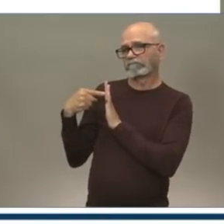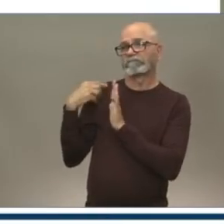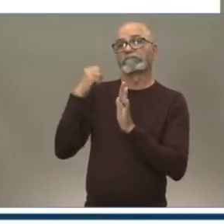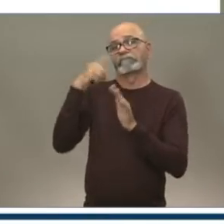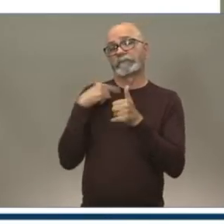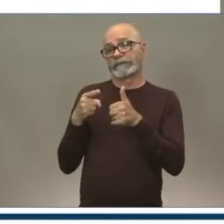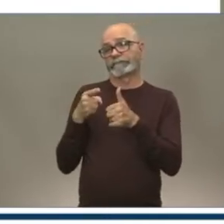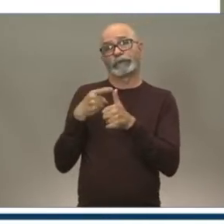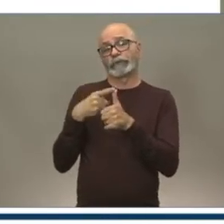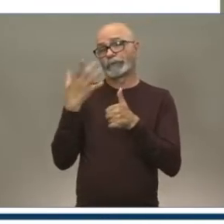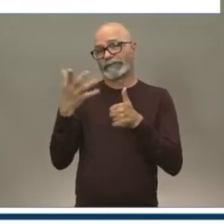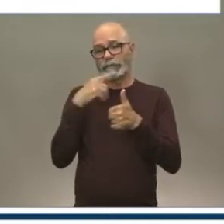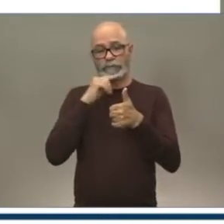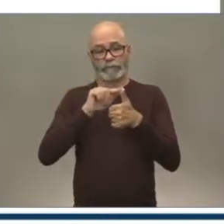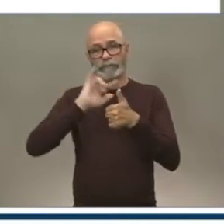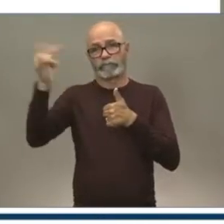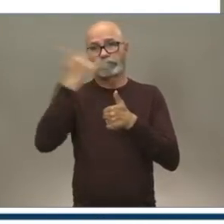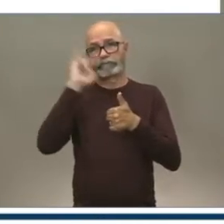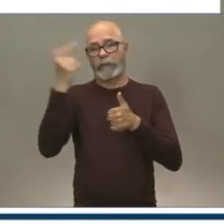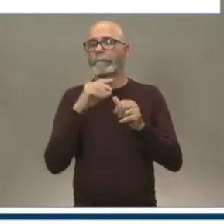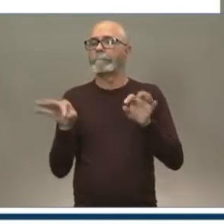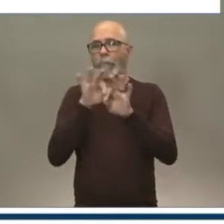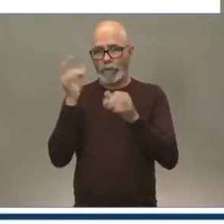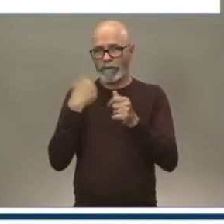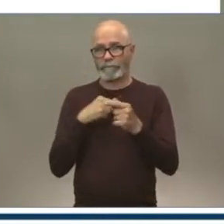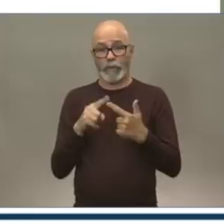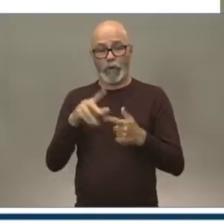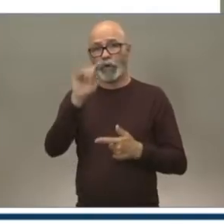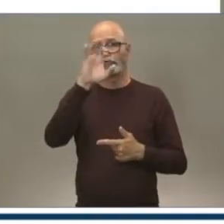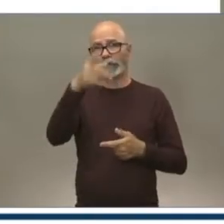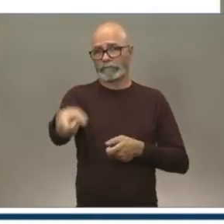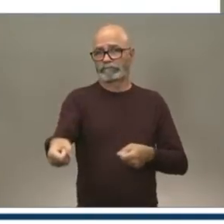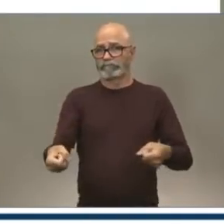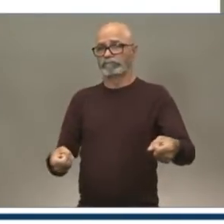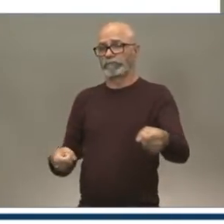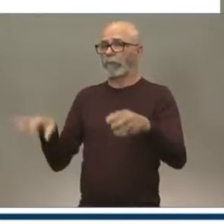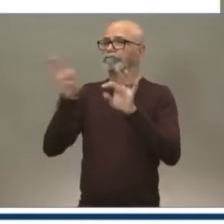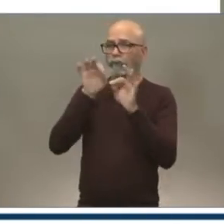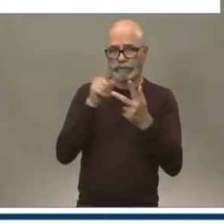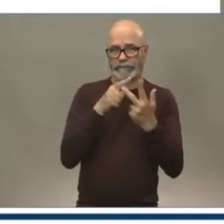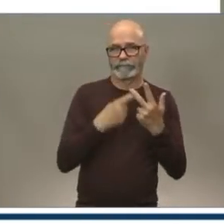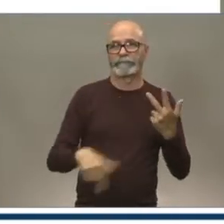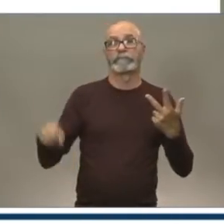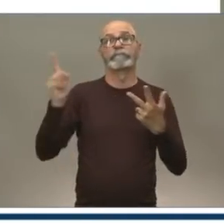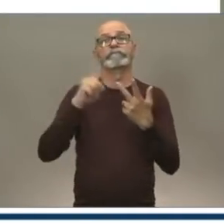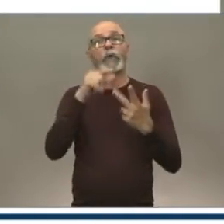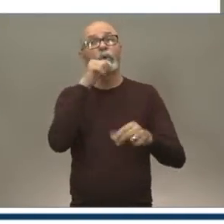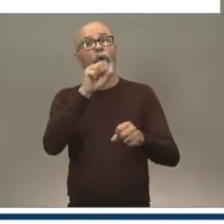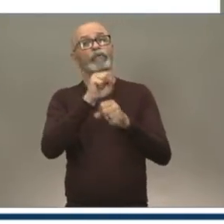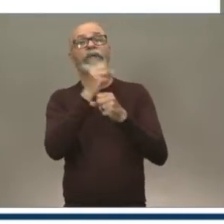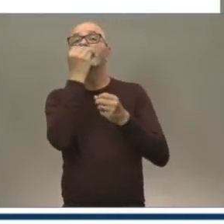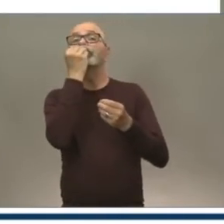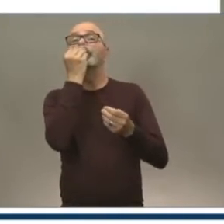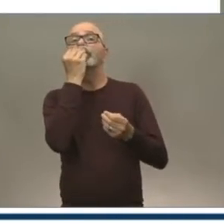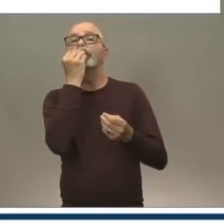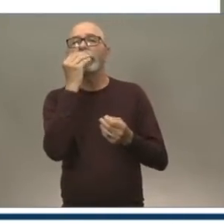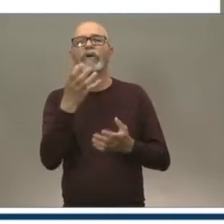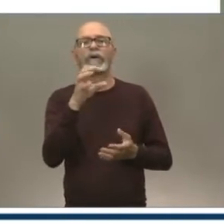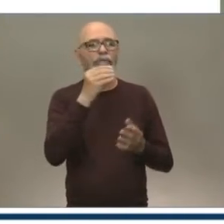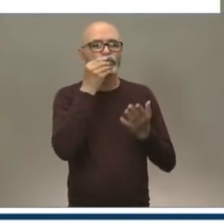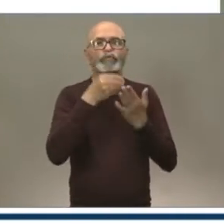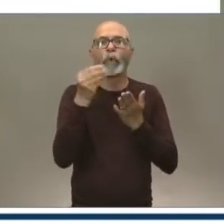truck drivers, and then individuals who worked at food processing plants. And we've talked about how they're now going to go through much quicker, go